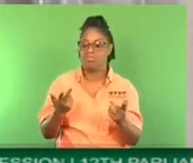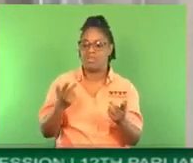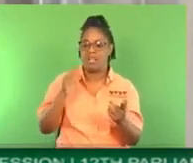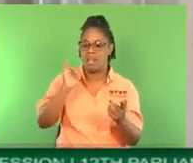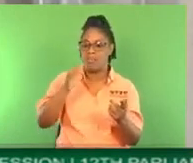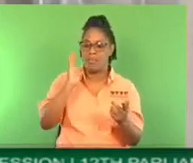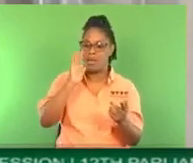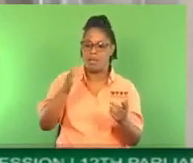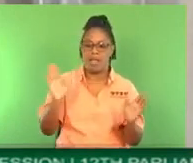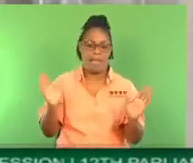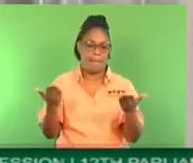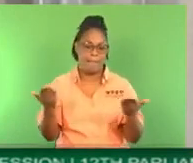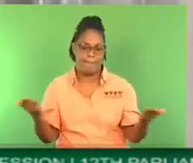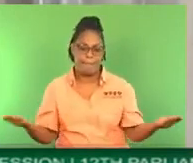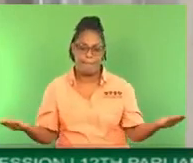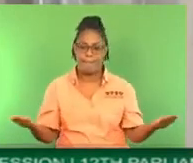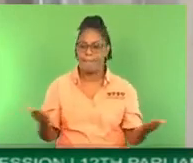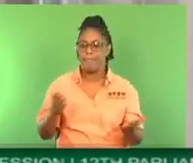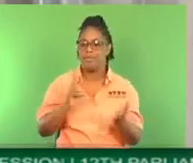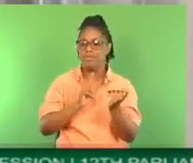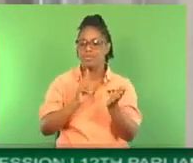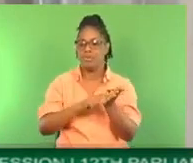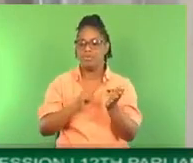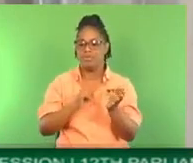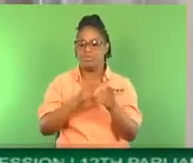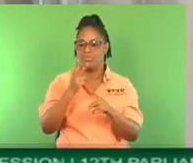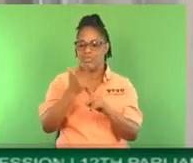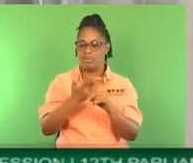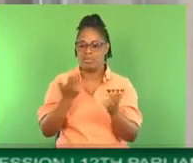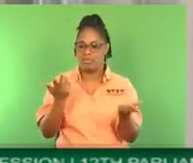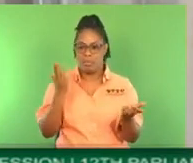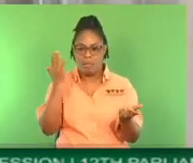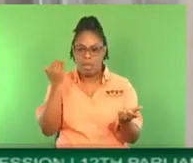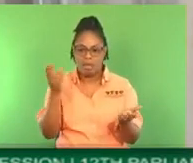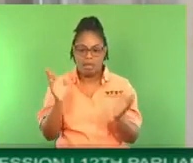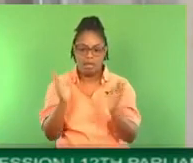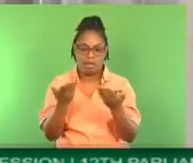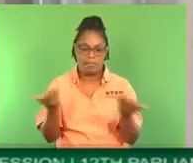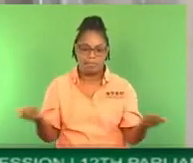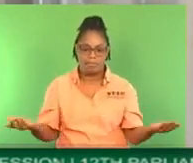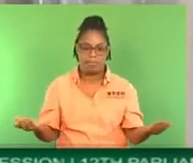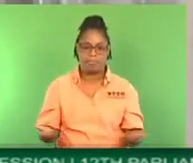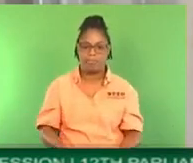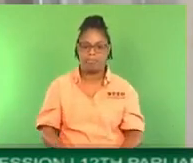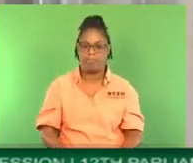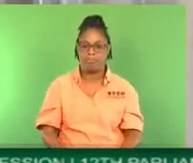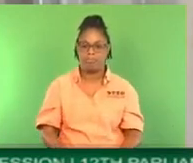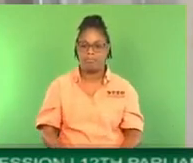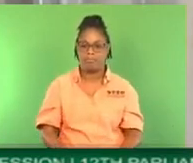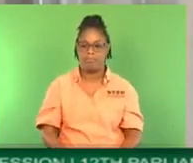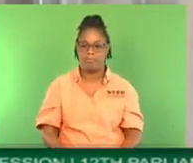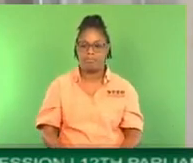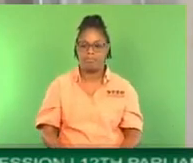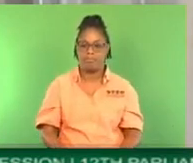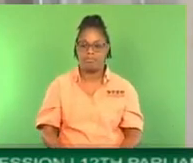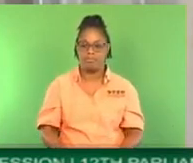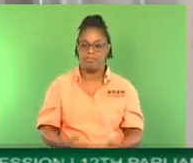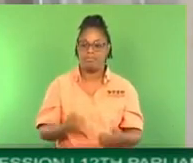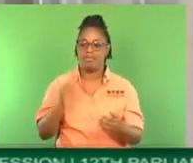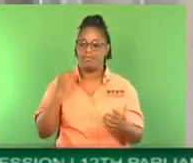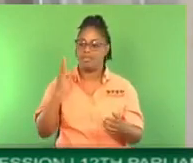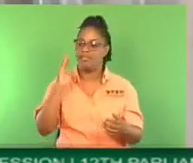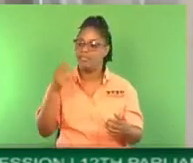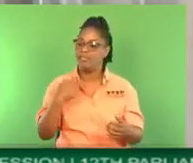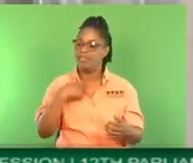we have, the less staff we will have. So you'll have 1 nurse or 2 nurses managing 40 to 50 patients. That